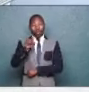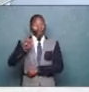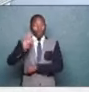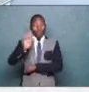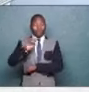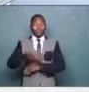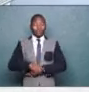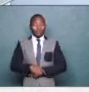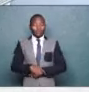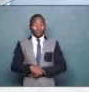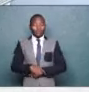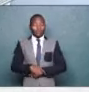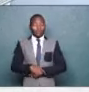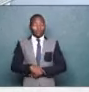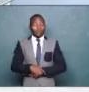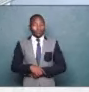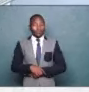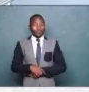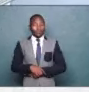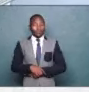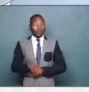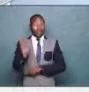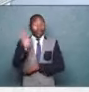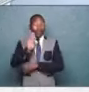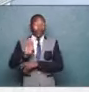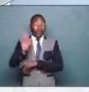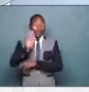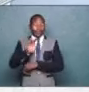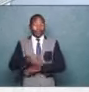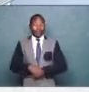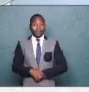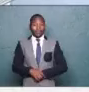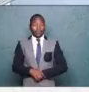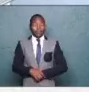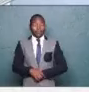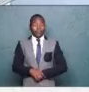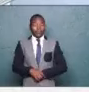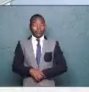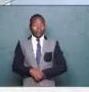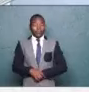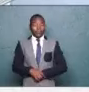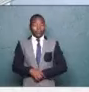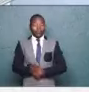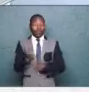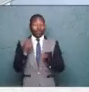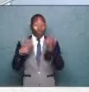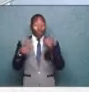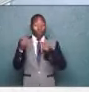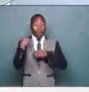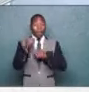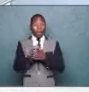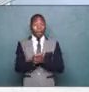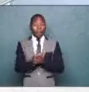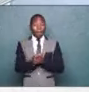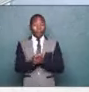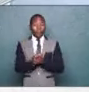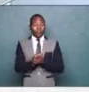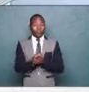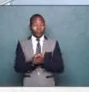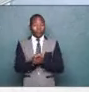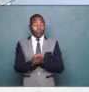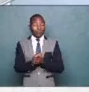Zomba, Zomba City, Blantyre, Blantyre City, Cholo,